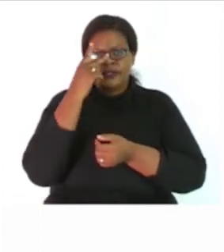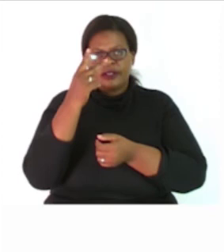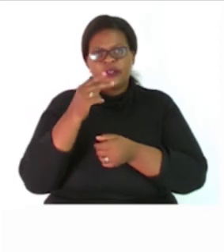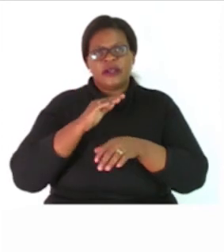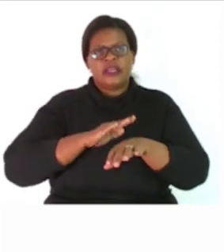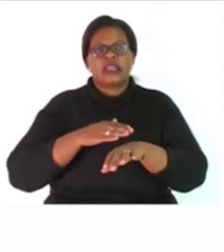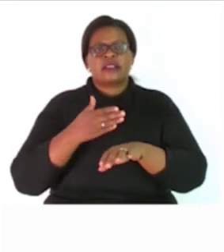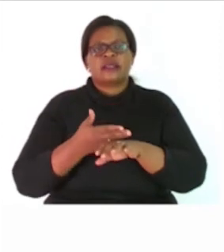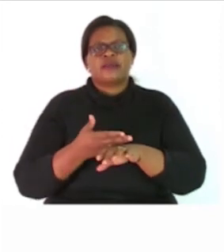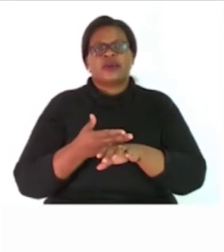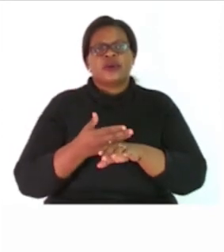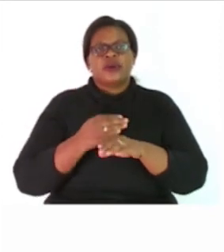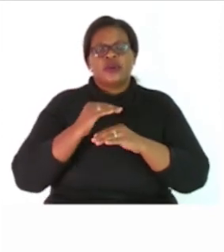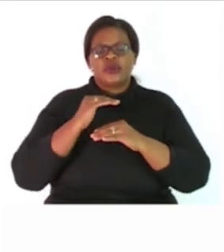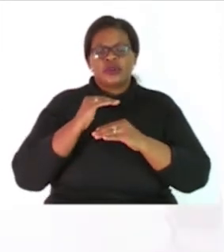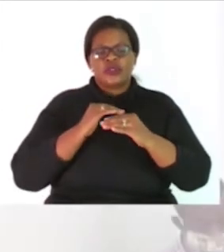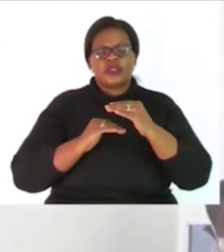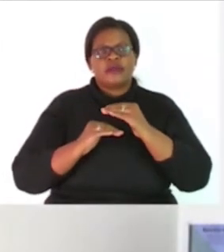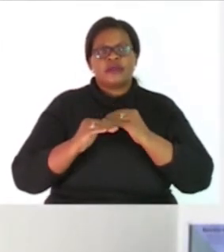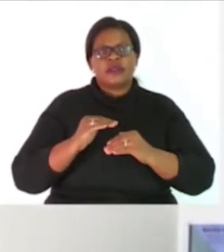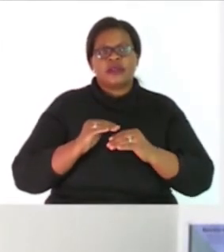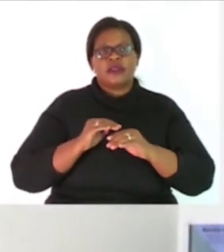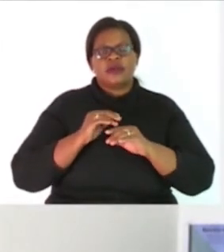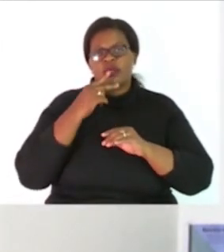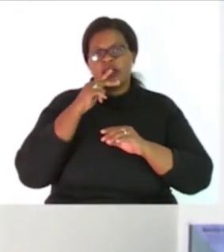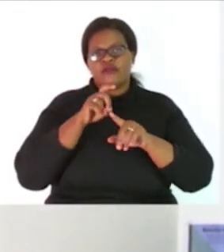some of the factors that we can discover.